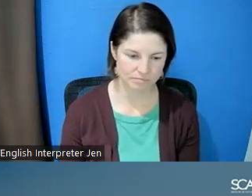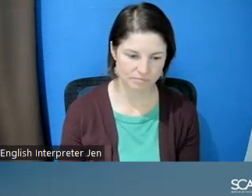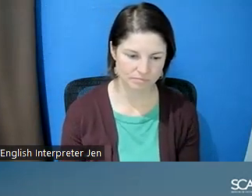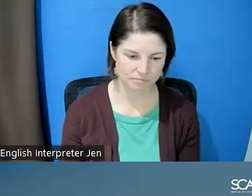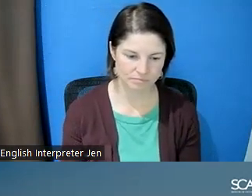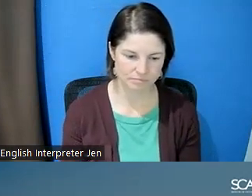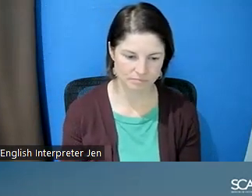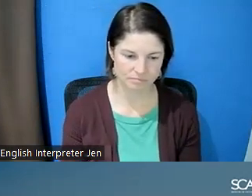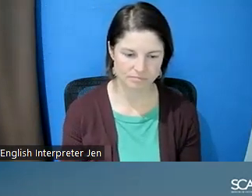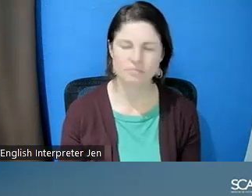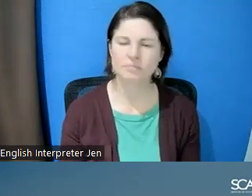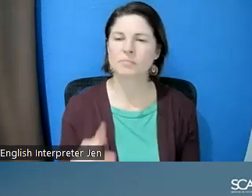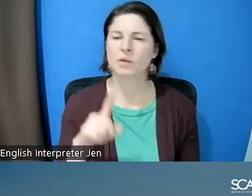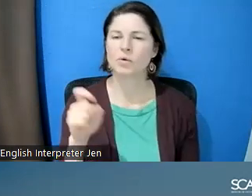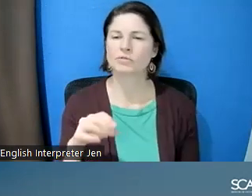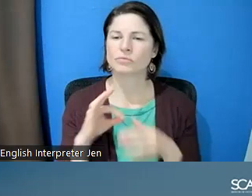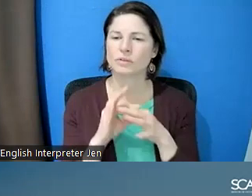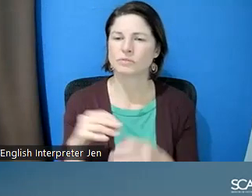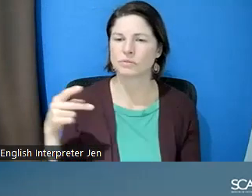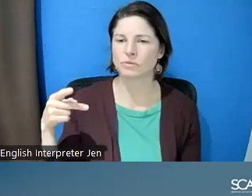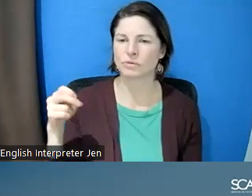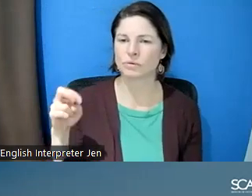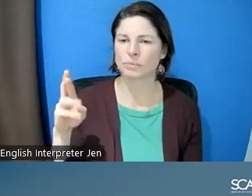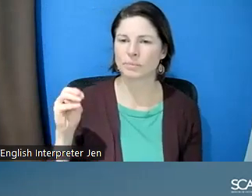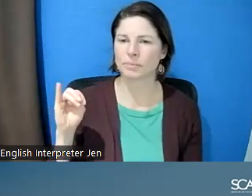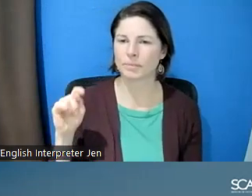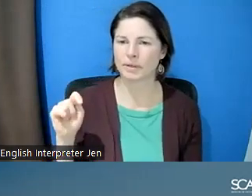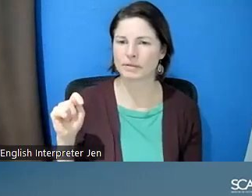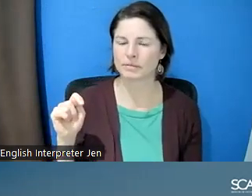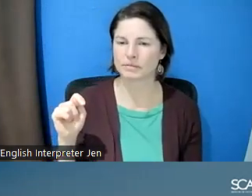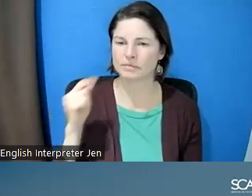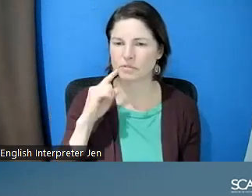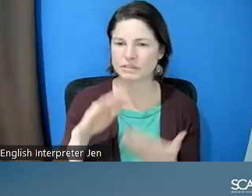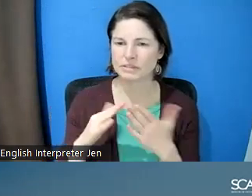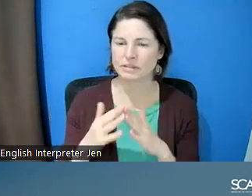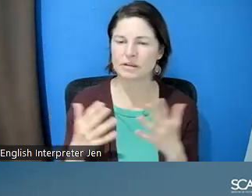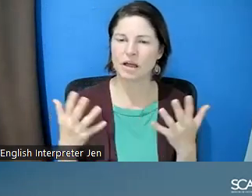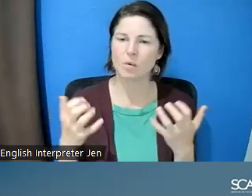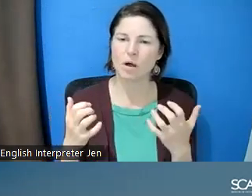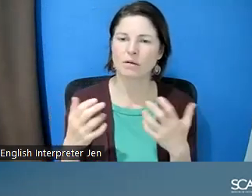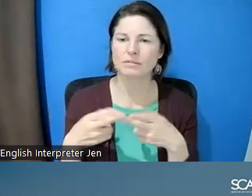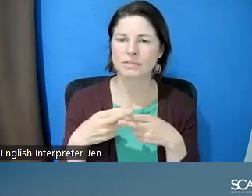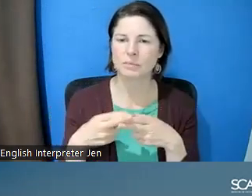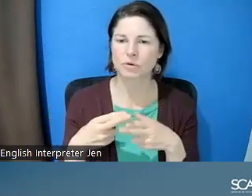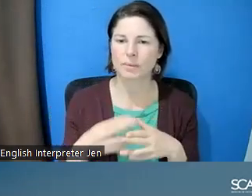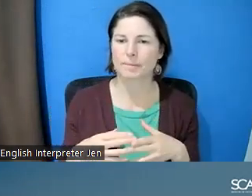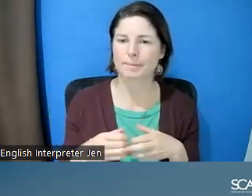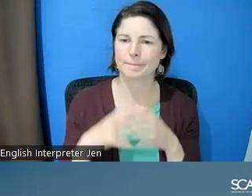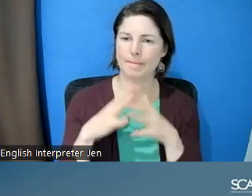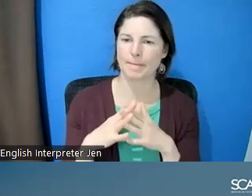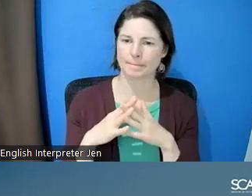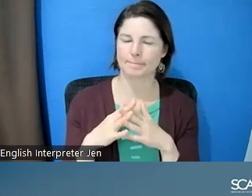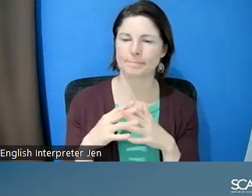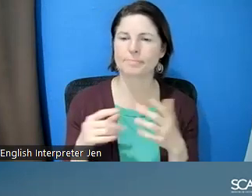getting permits from the city, because I'm thinking about potentially going for temporary pop-up infrastructure. What